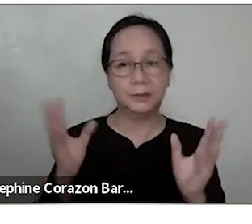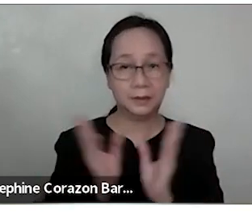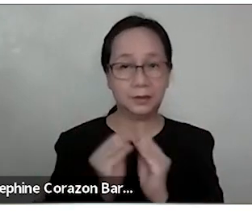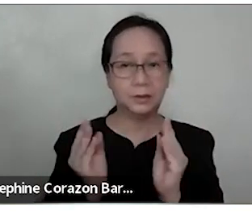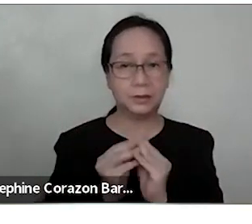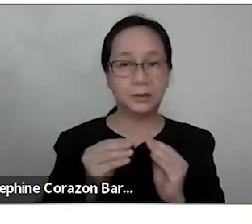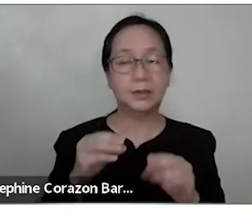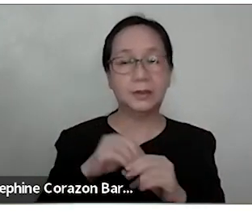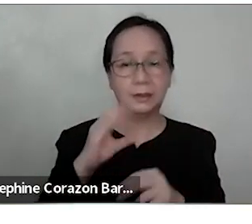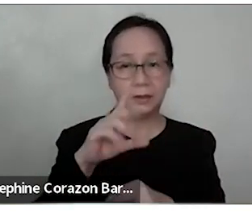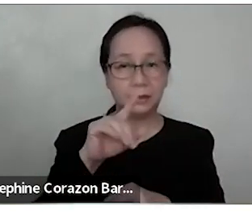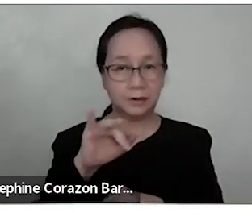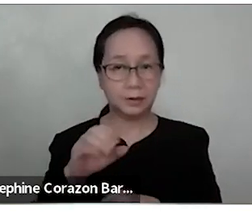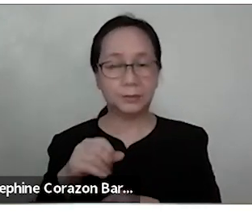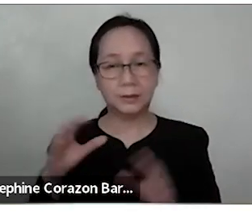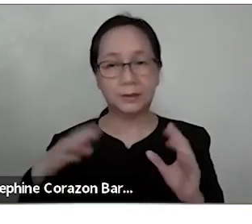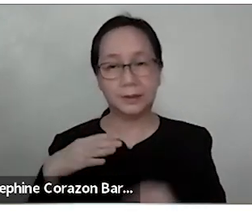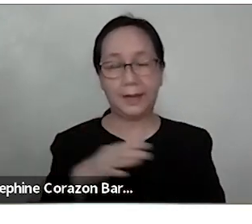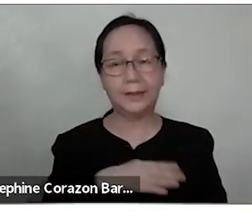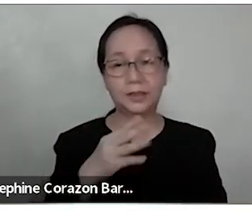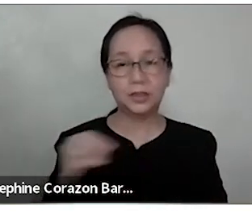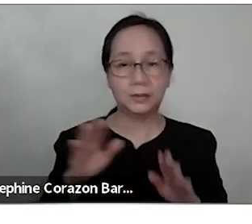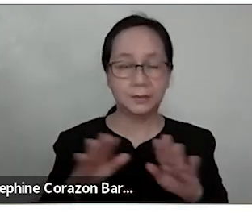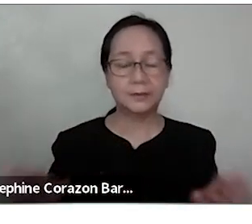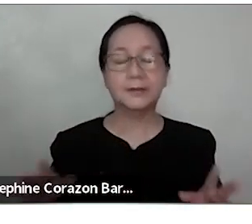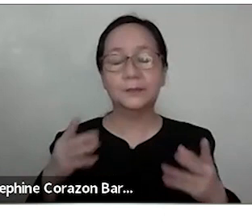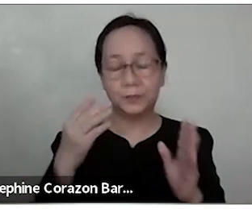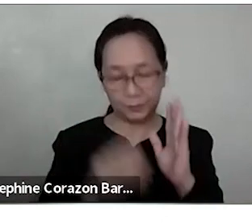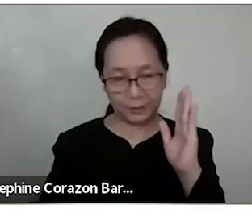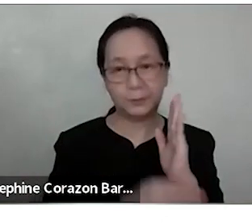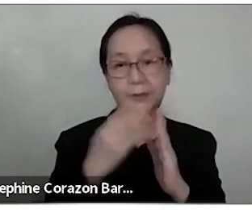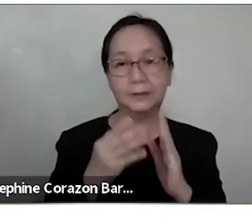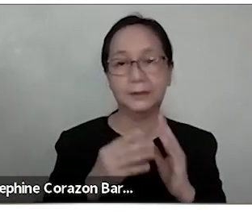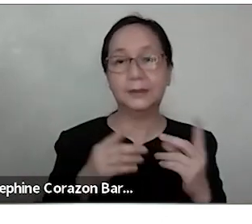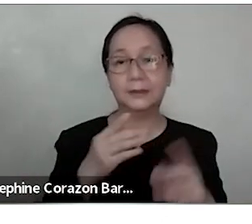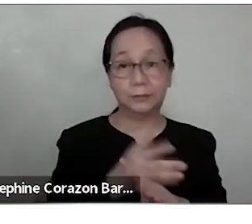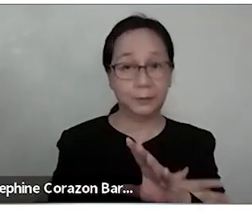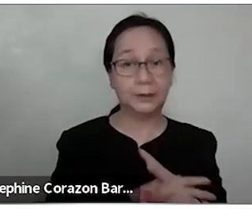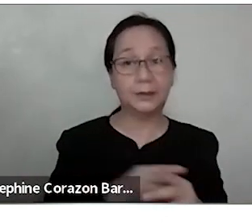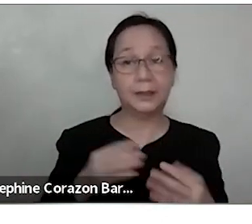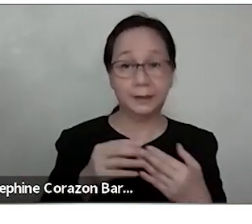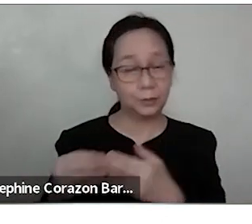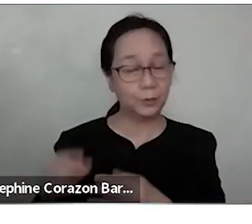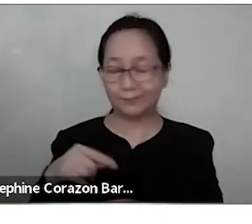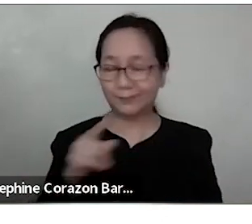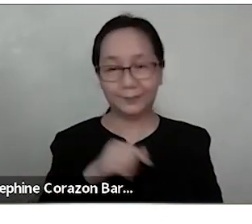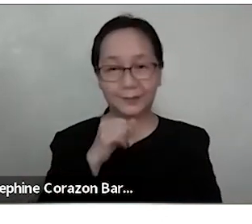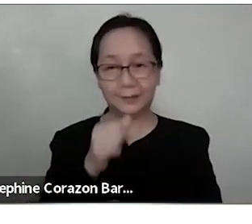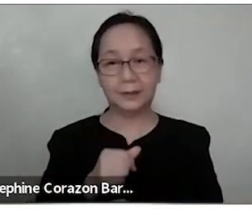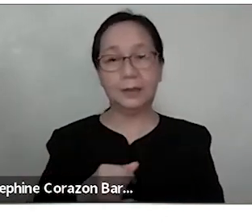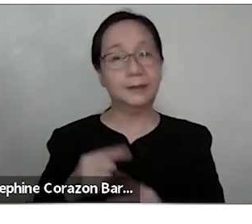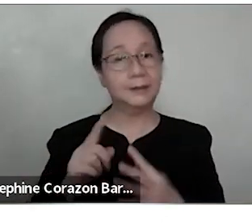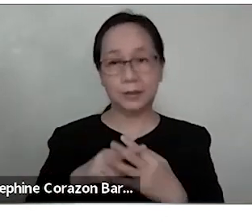the CRC committee and the children. And in developing the guidelines, we recognize that we are not starting from